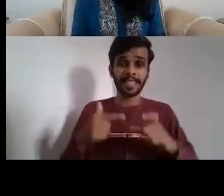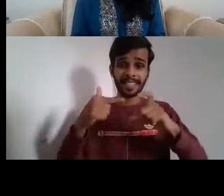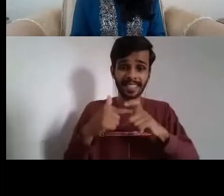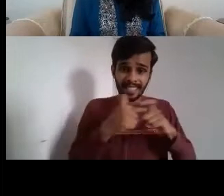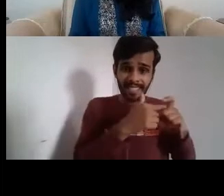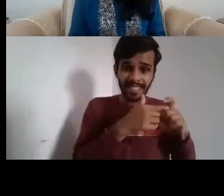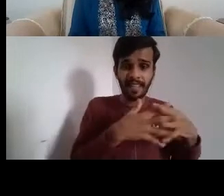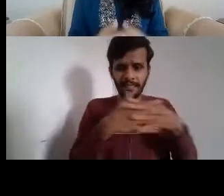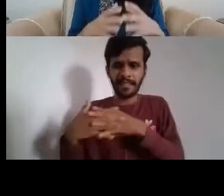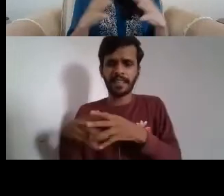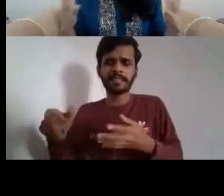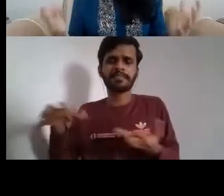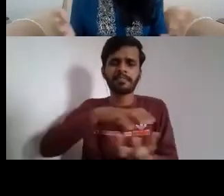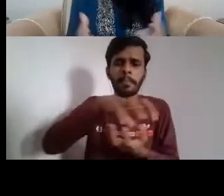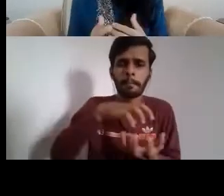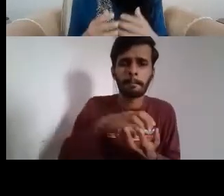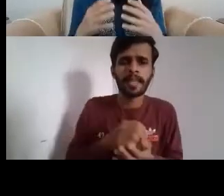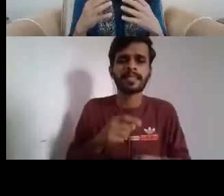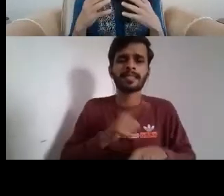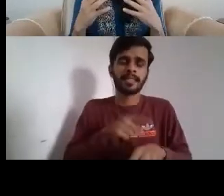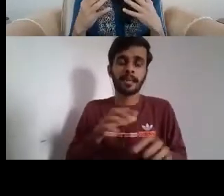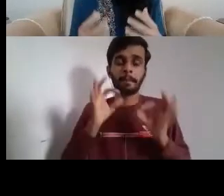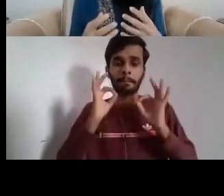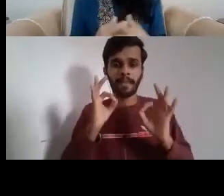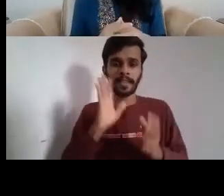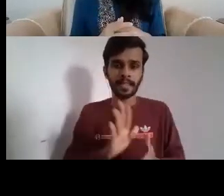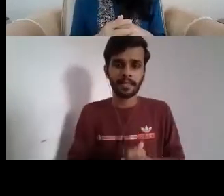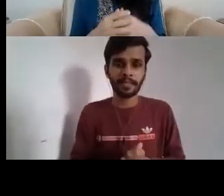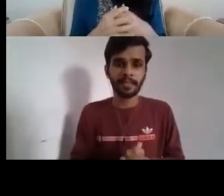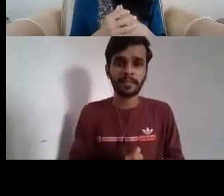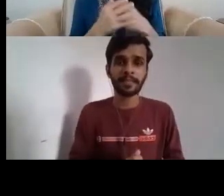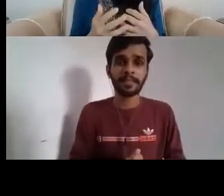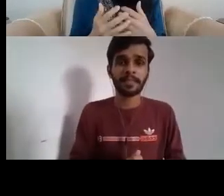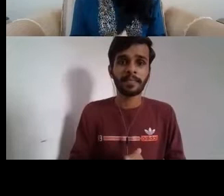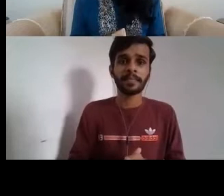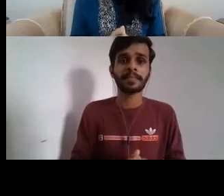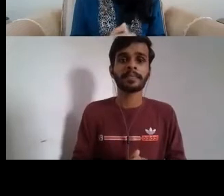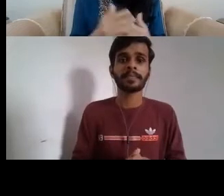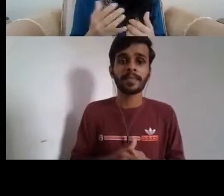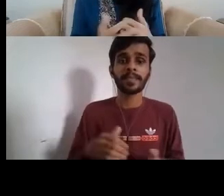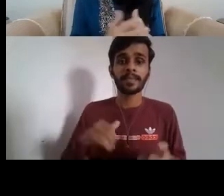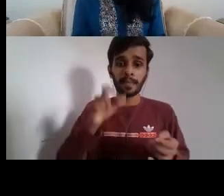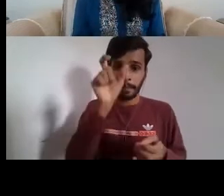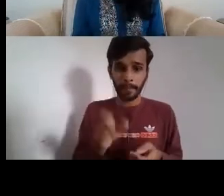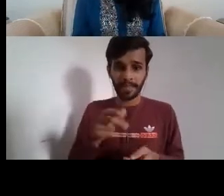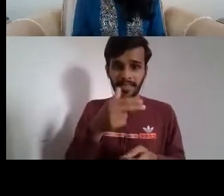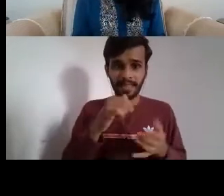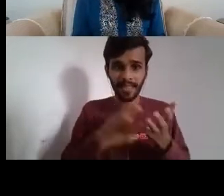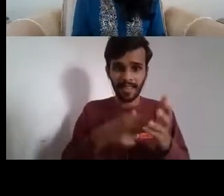interaction. And the central figure for that was the sitar master, Ravi